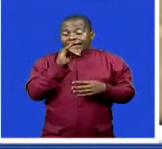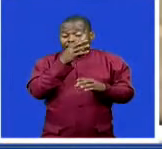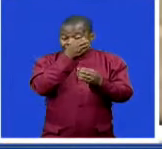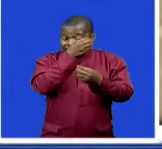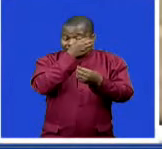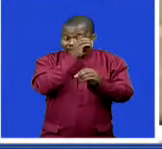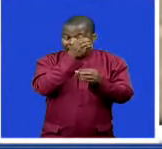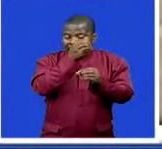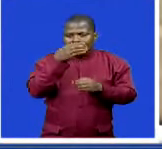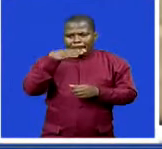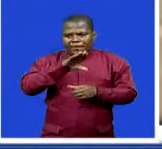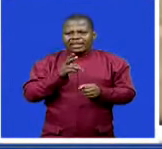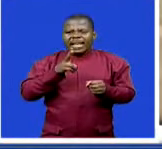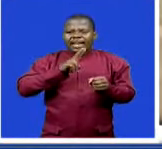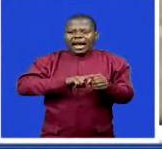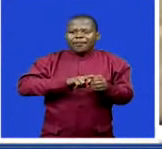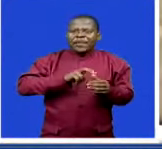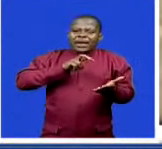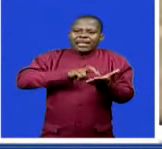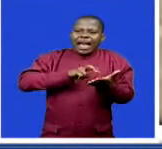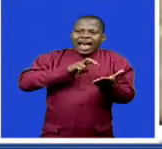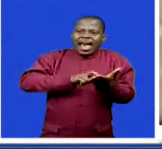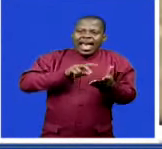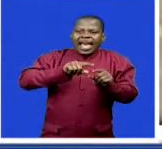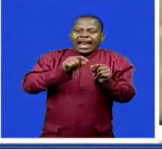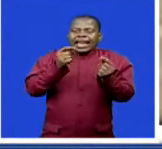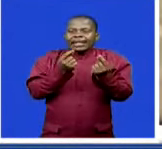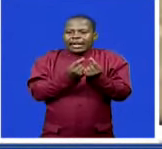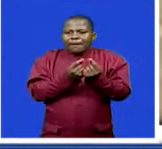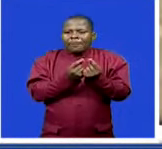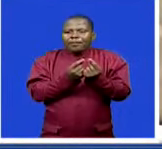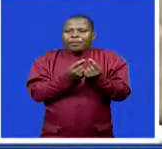to make a team ready.